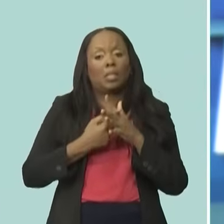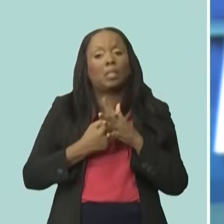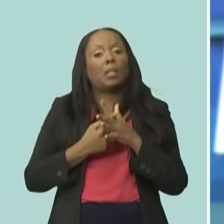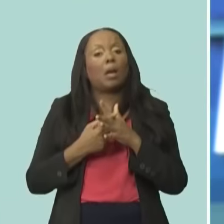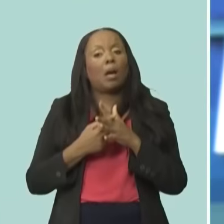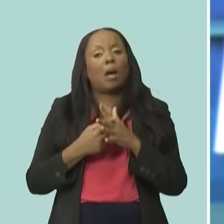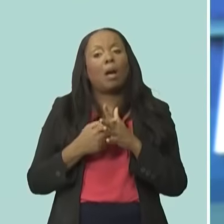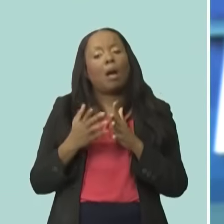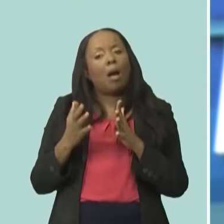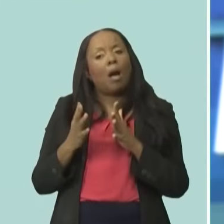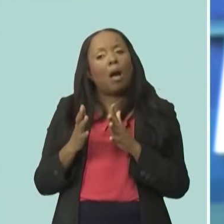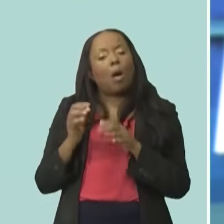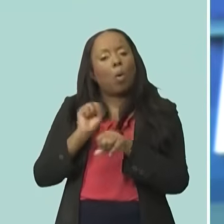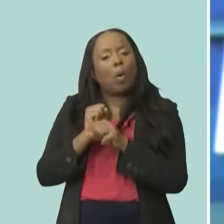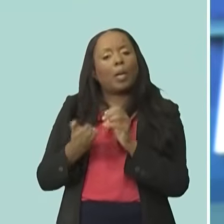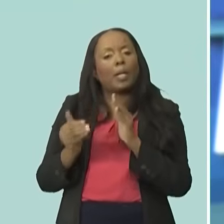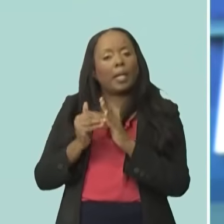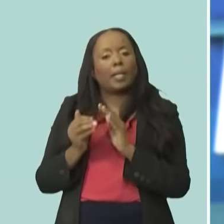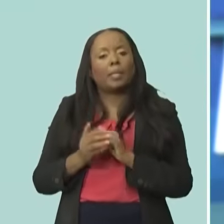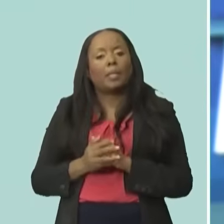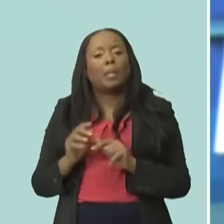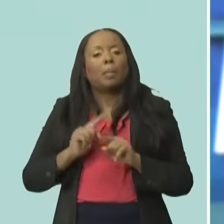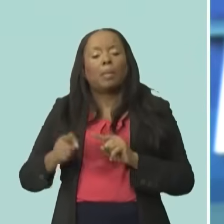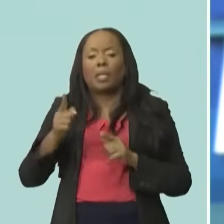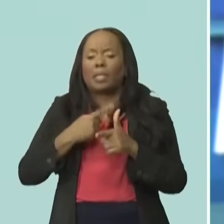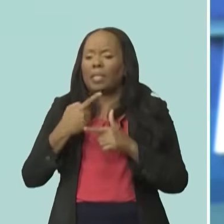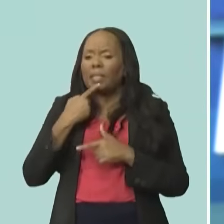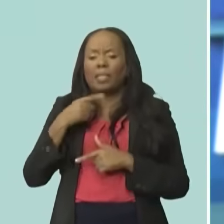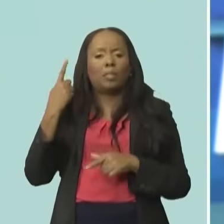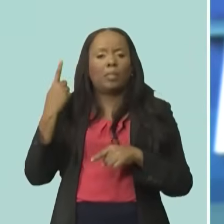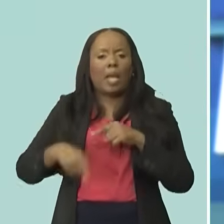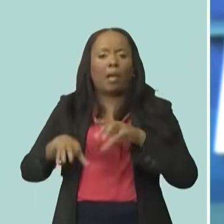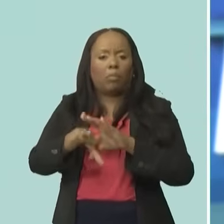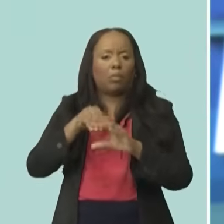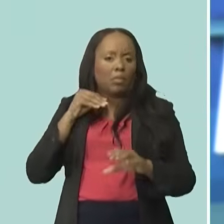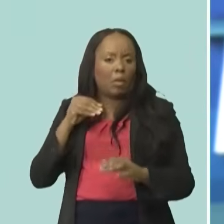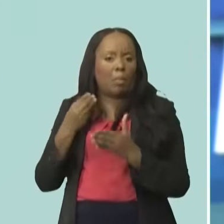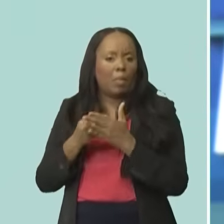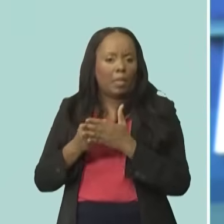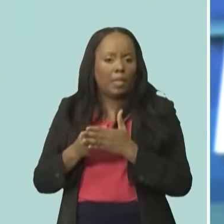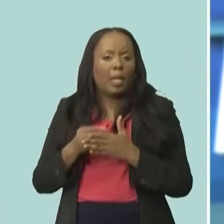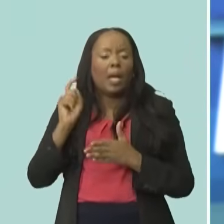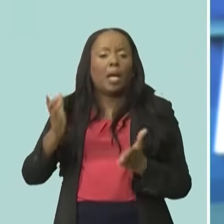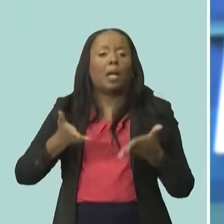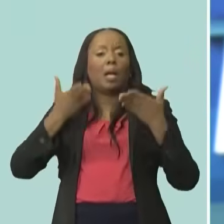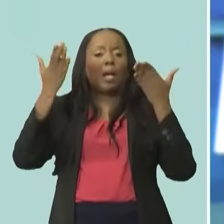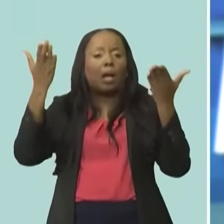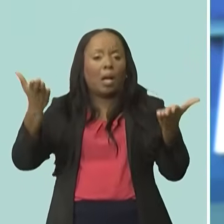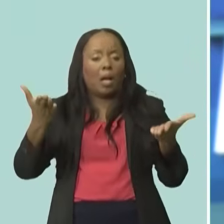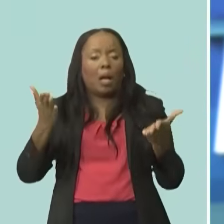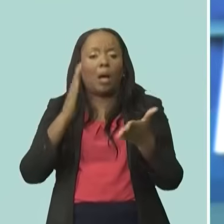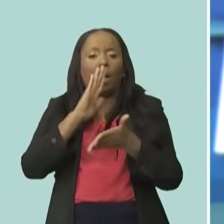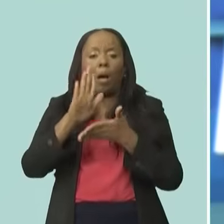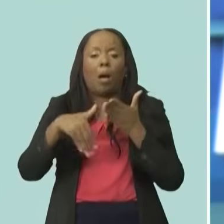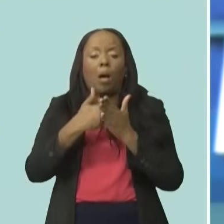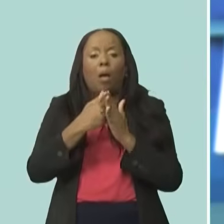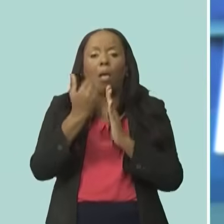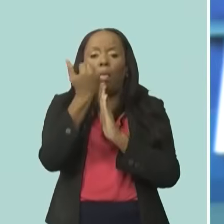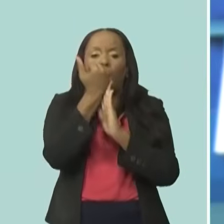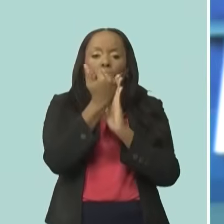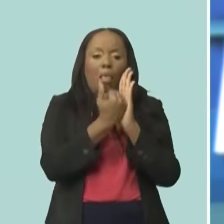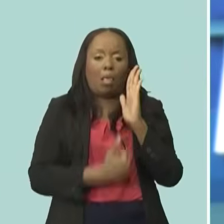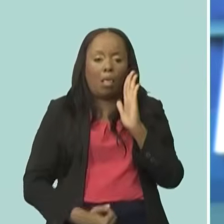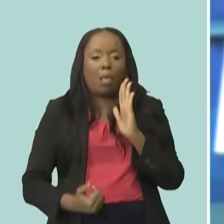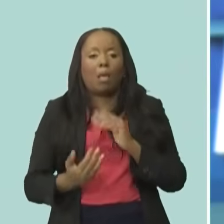that she be barred from withdrawing funds from clients' accounts and that she submit a general ledger within a week of showing the balance of clients'